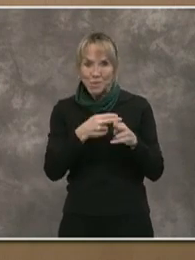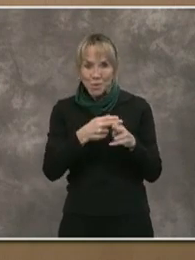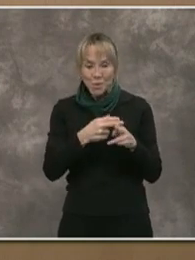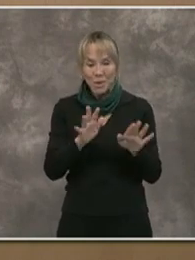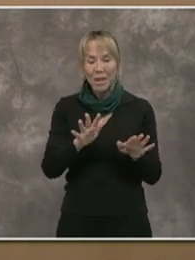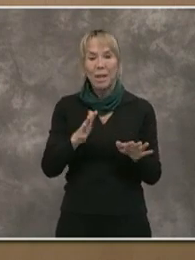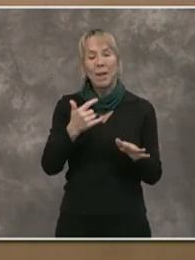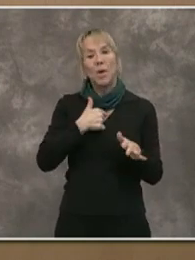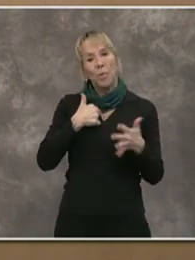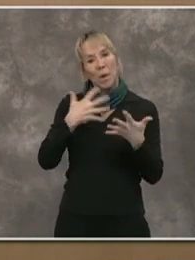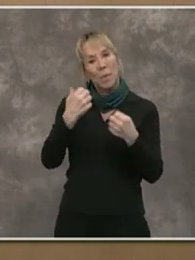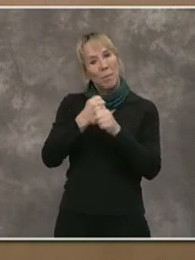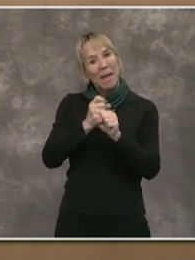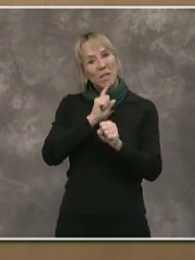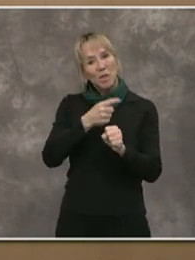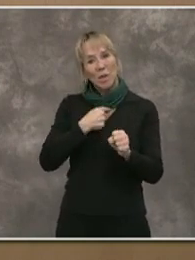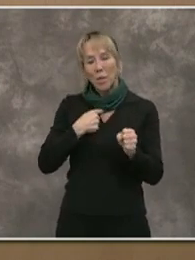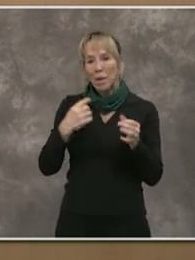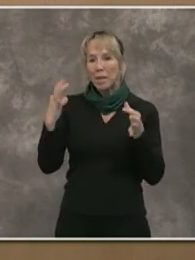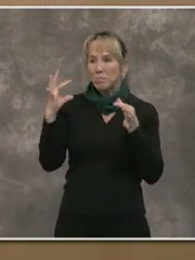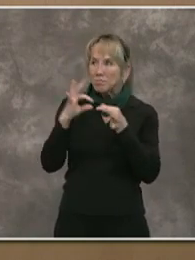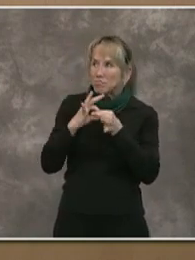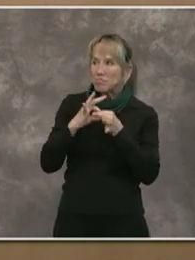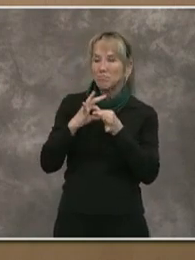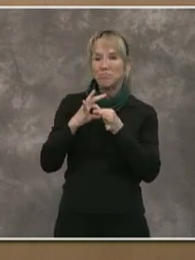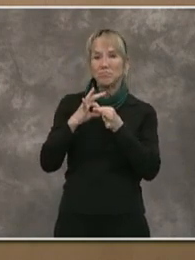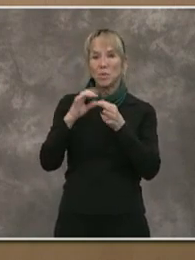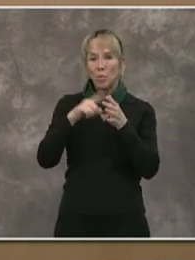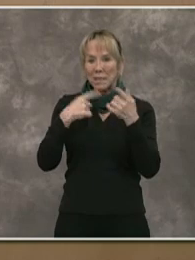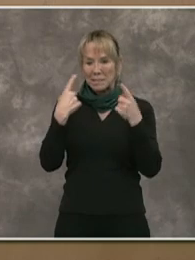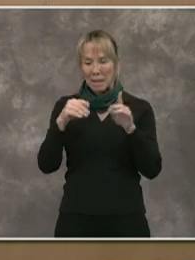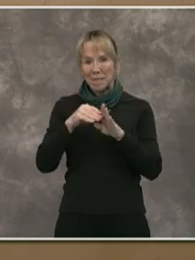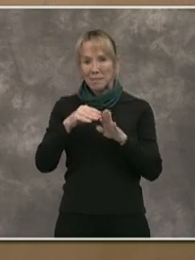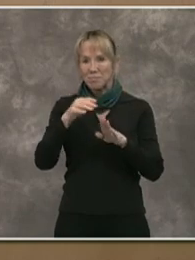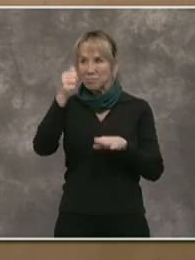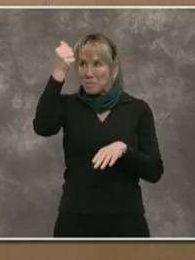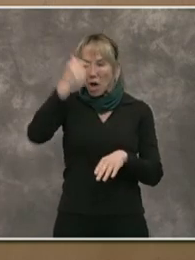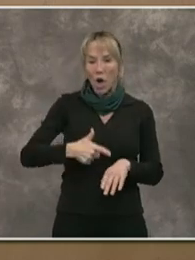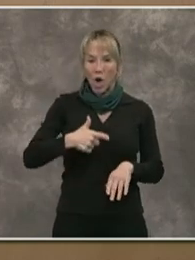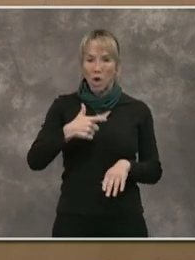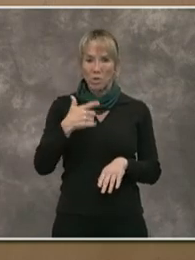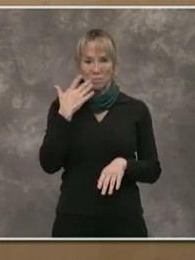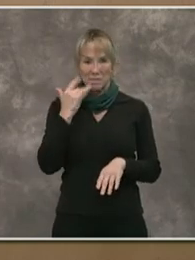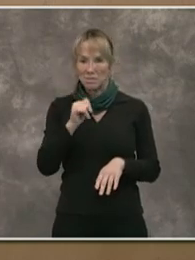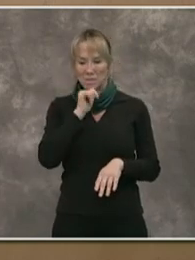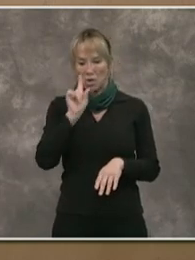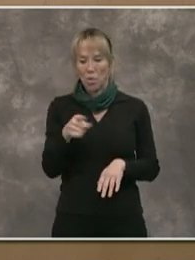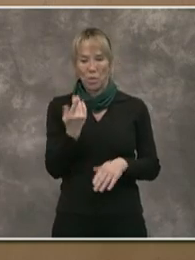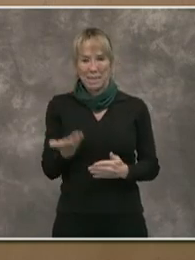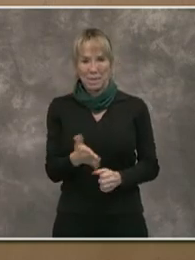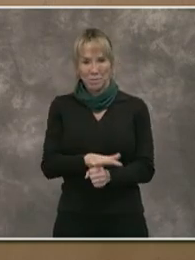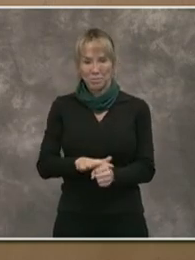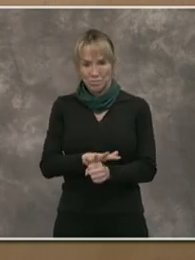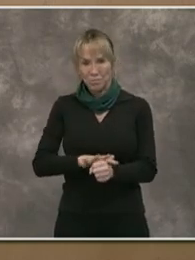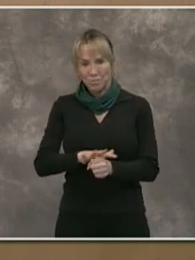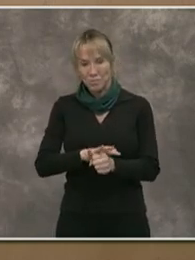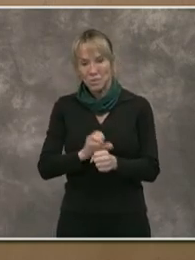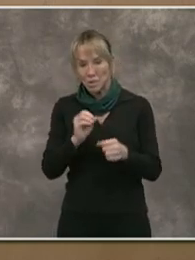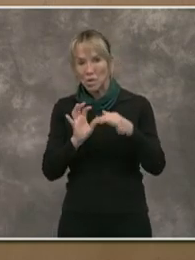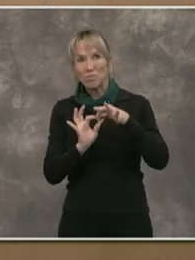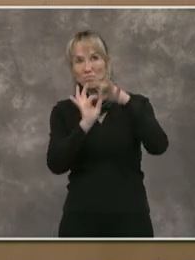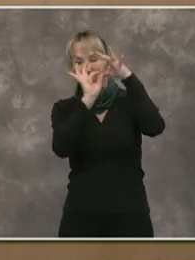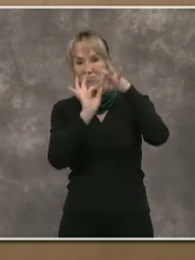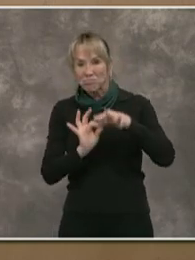coordinates and in alignment with what's going on across the entire state, not just here in San Diego. So as you